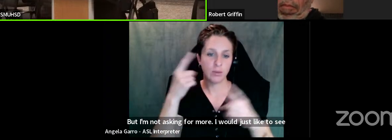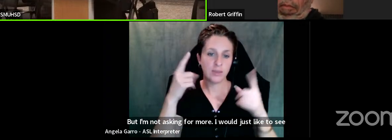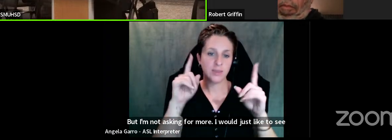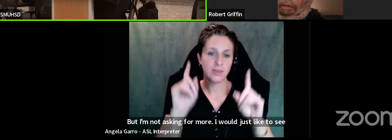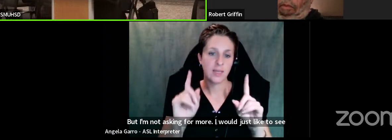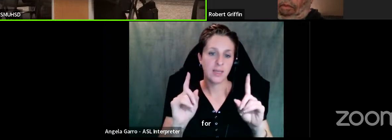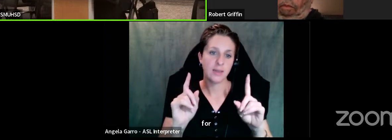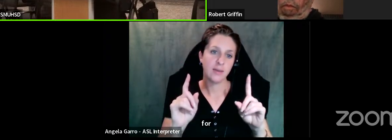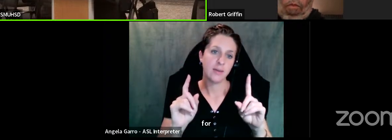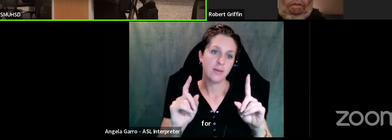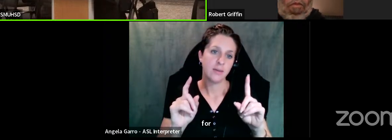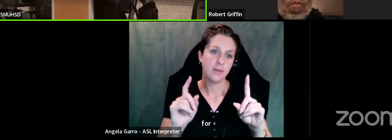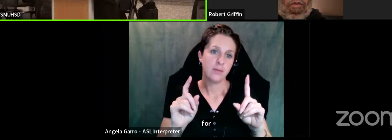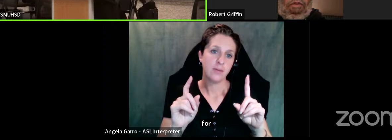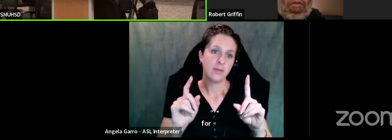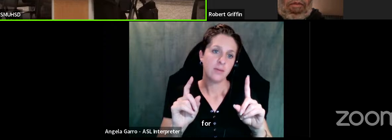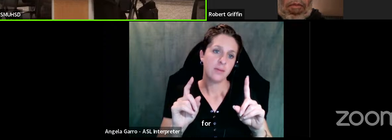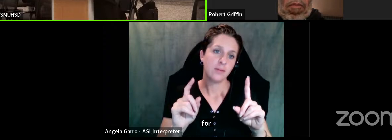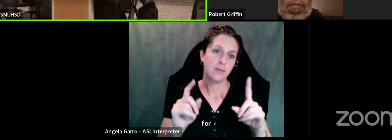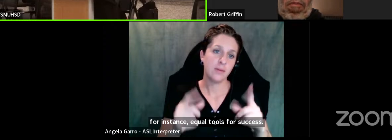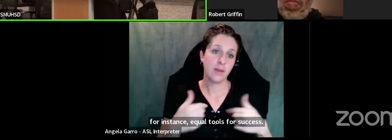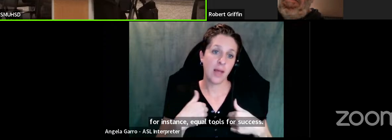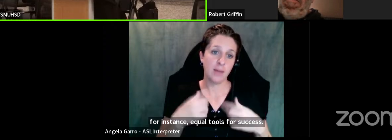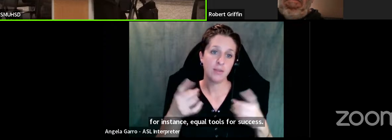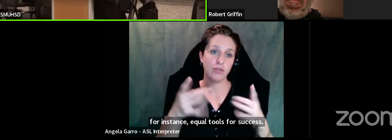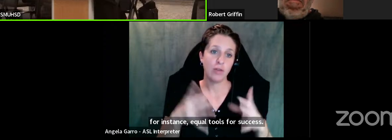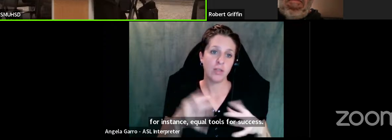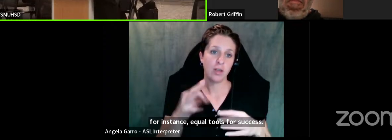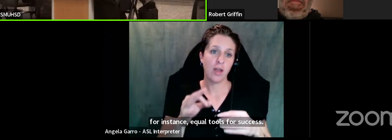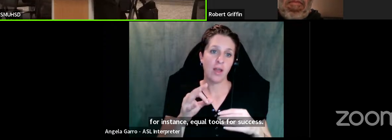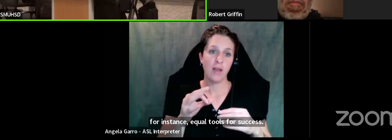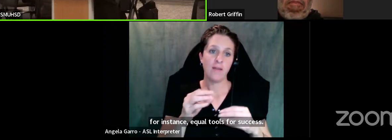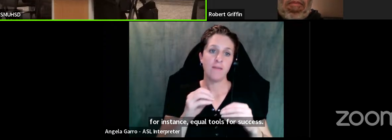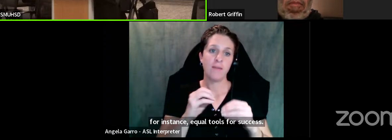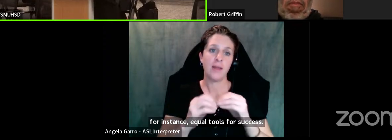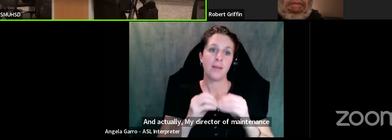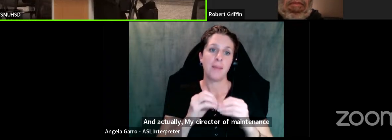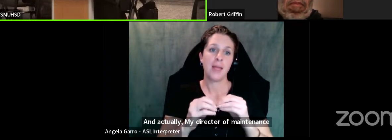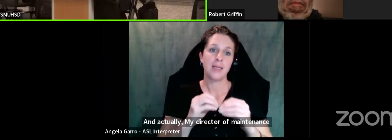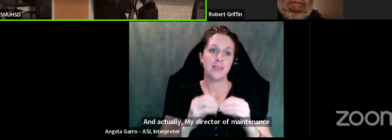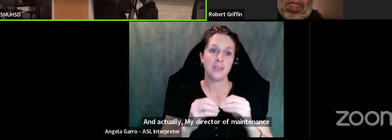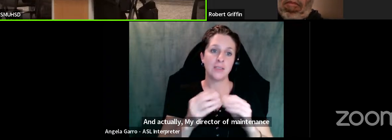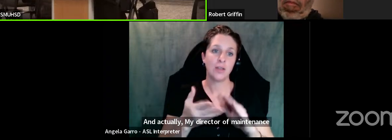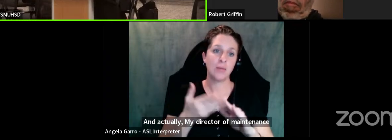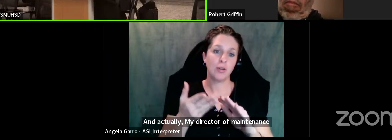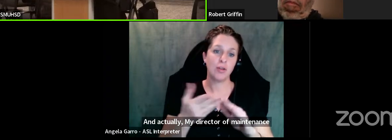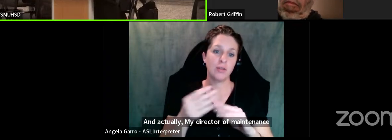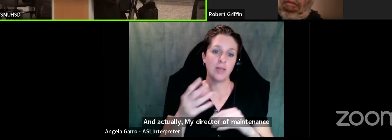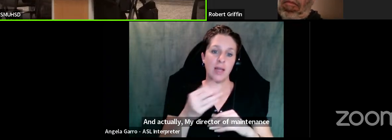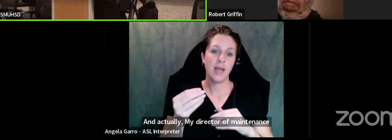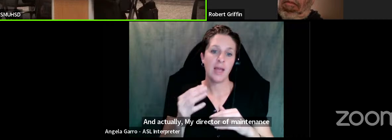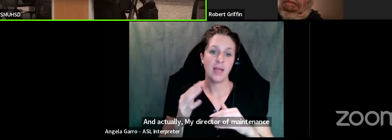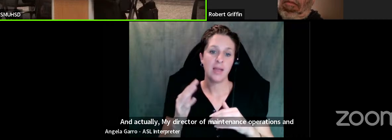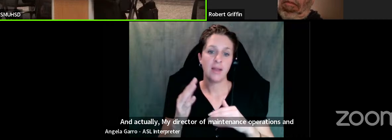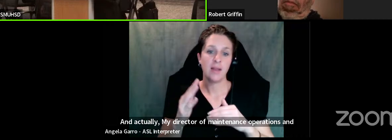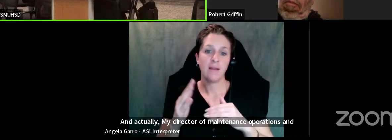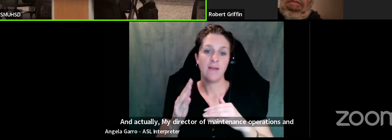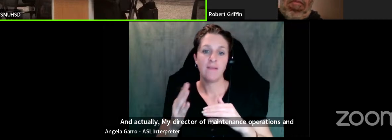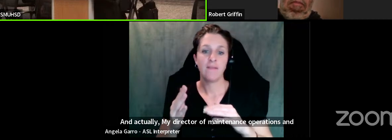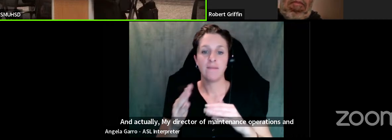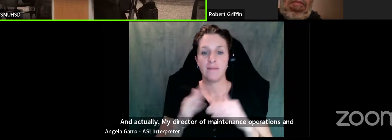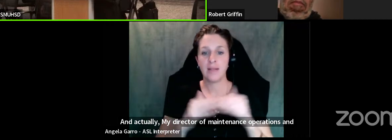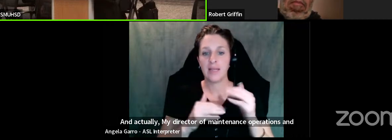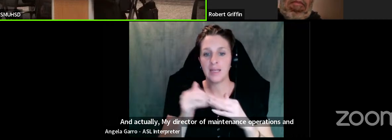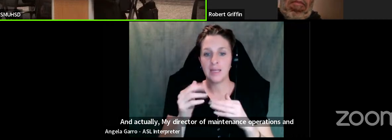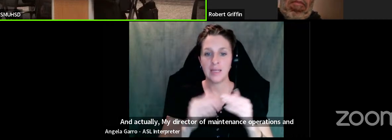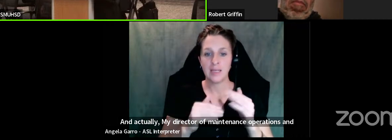actually, my director of maintenance operations and facilities use, Linda Carlton, has been working